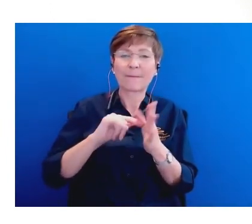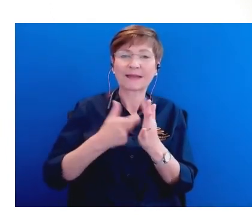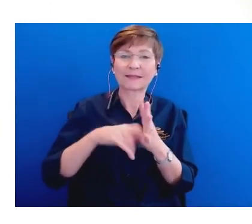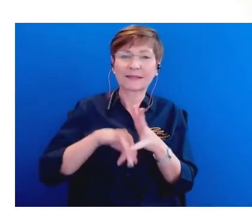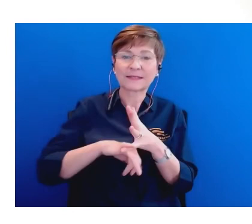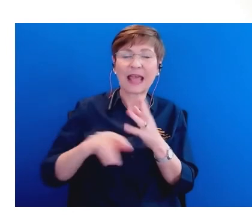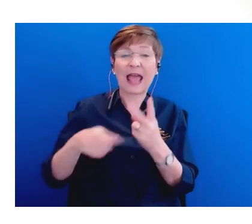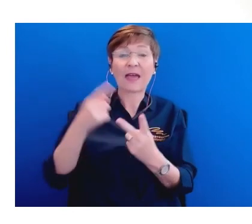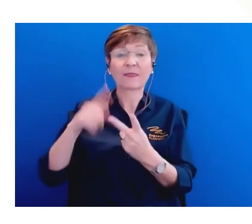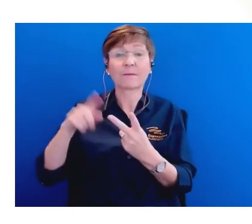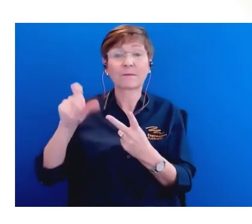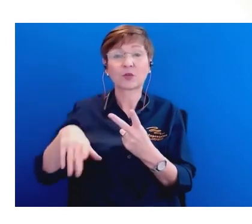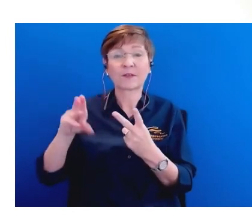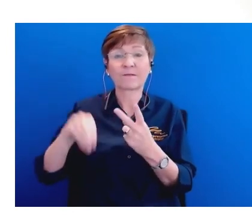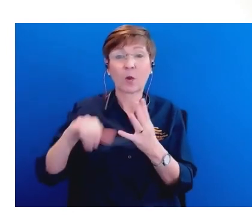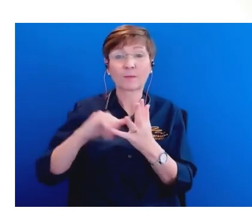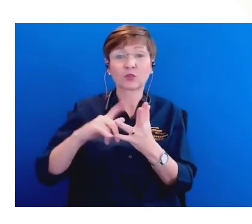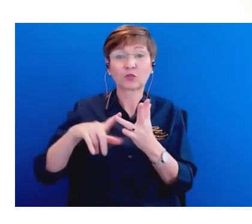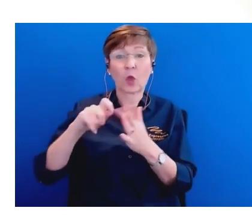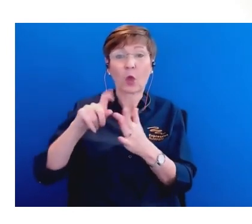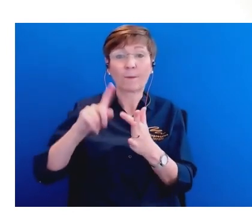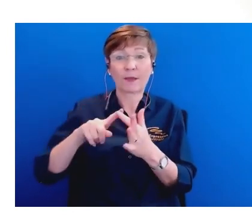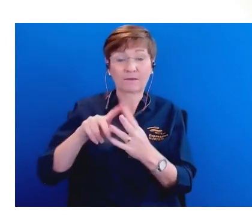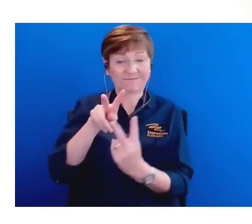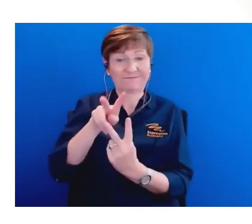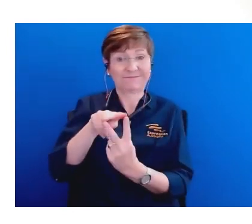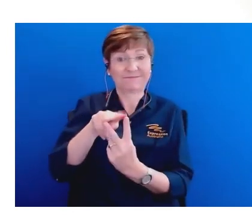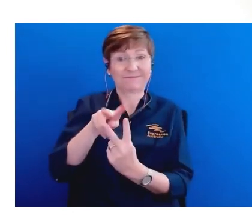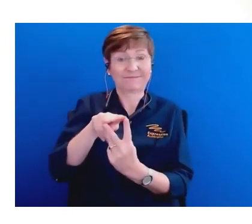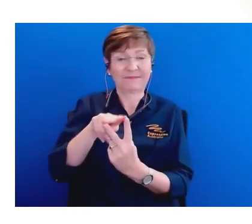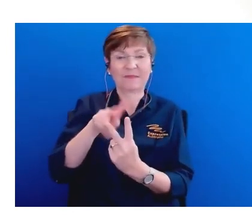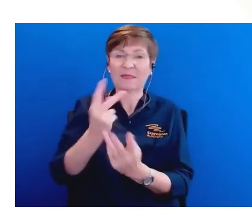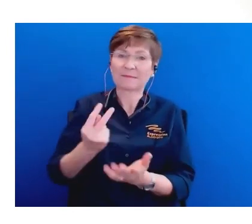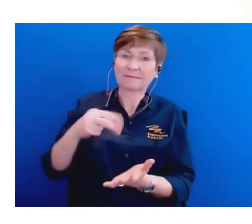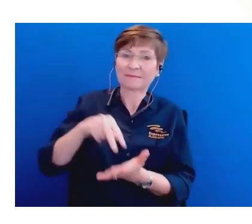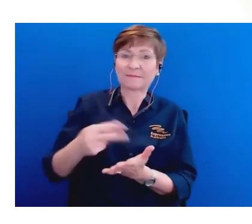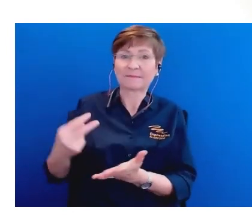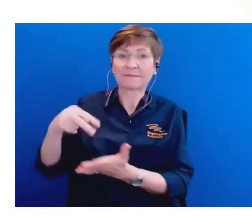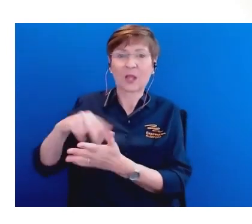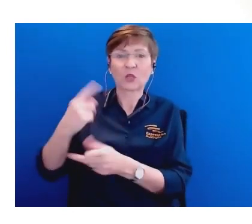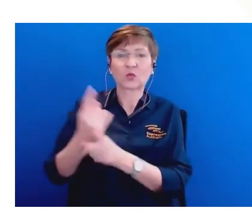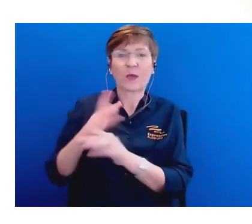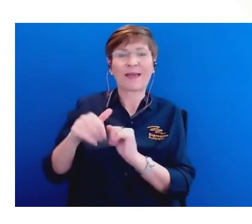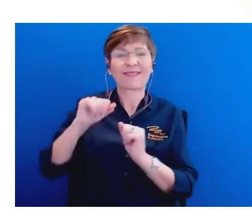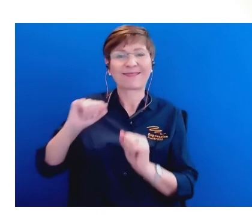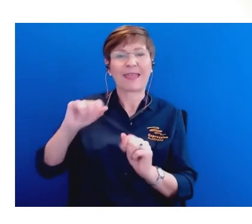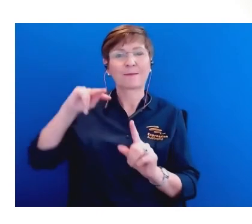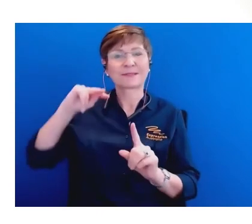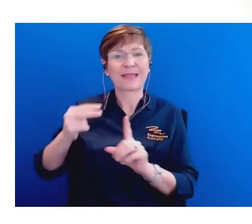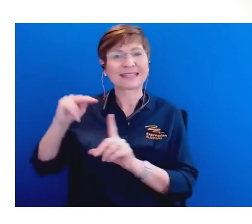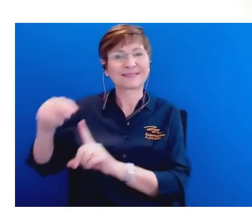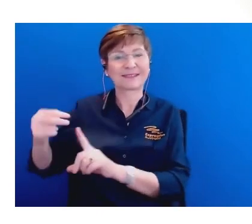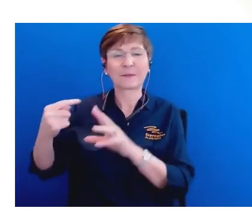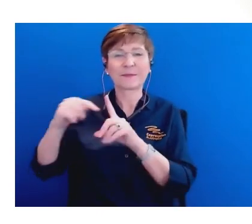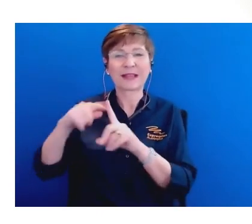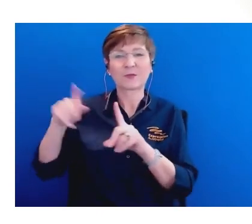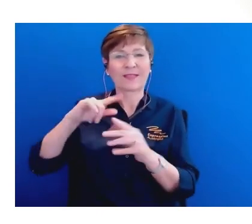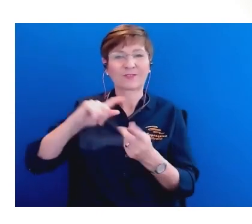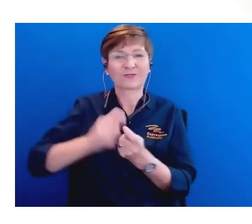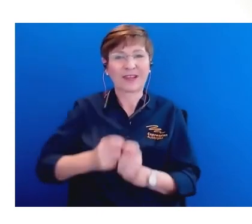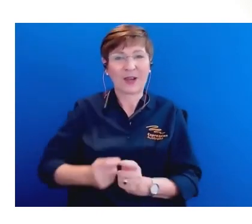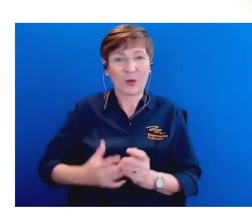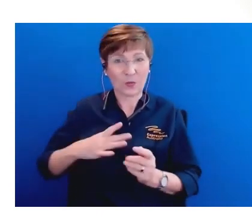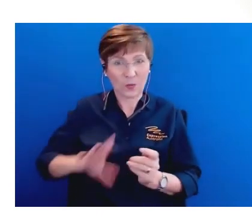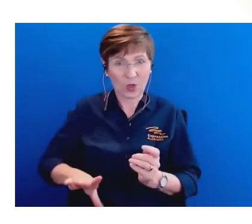as consumers and the changes that they wanted to see. And then the workshop participants practiced putting the recommendations